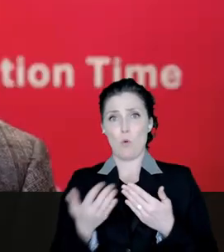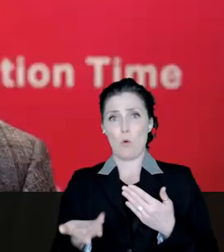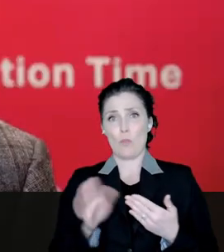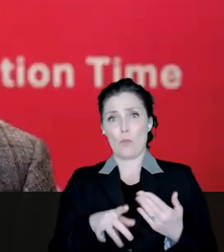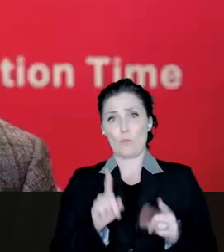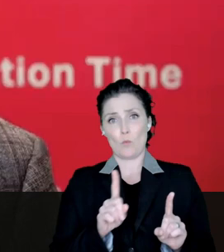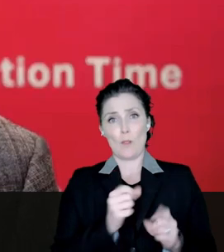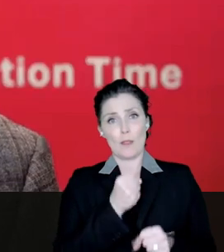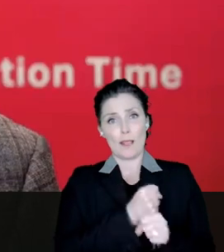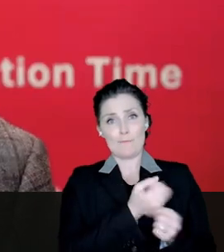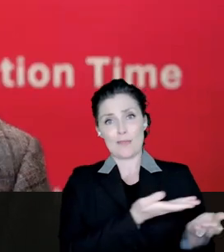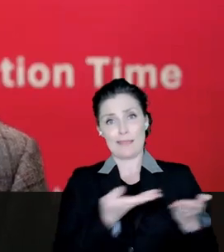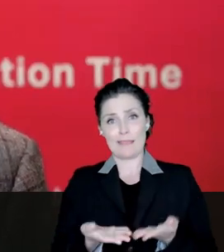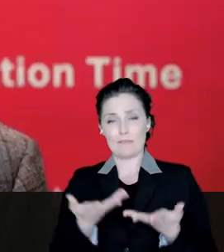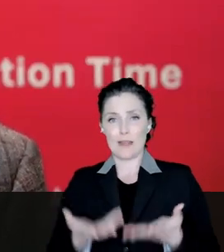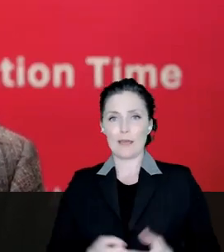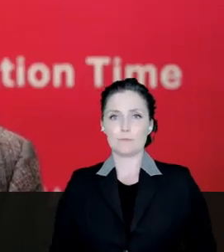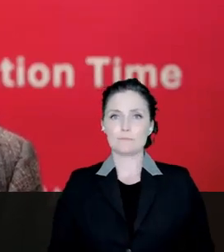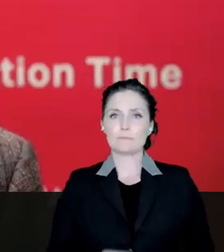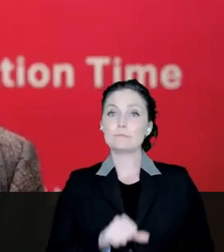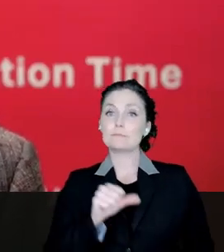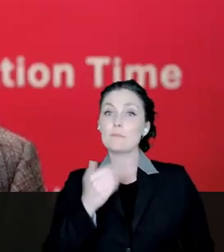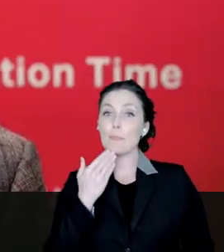you. Assembly Member Anne Clark.